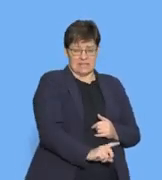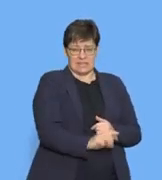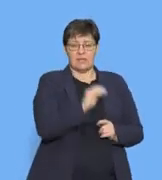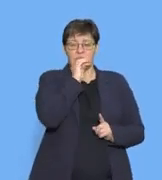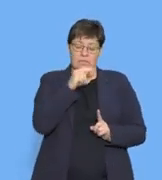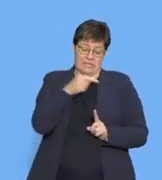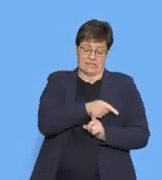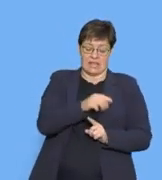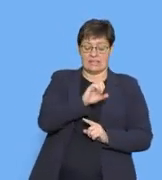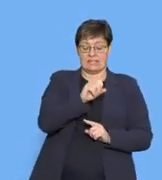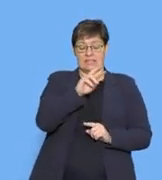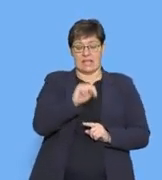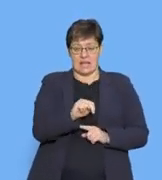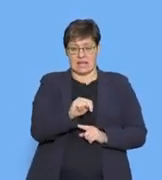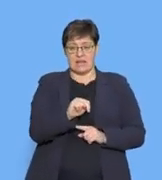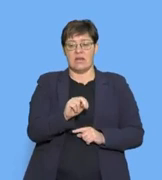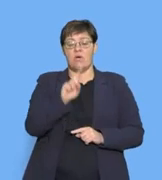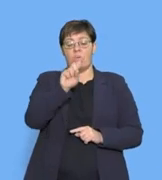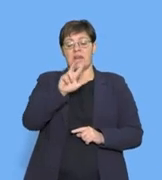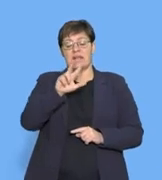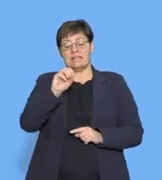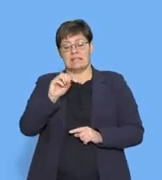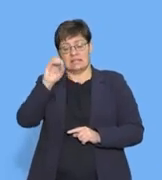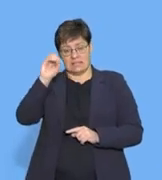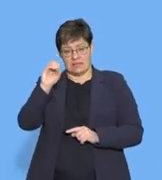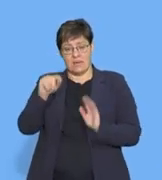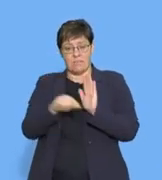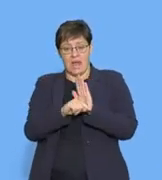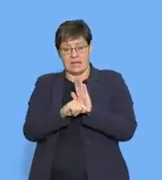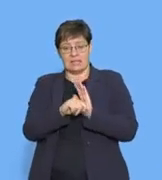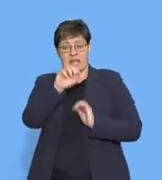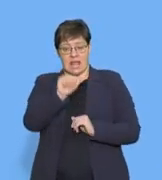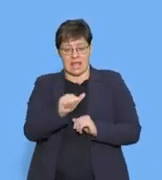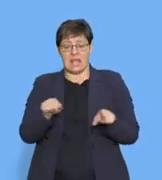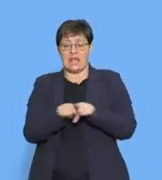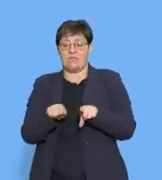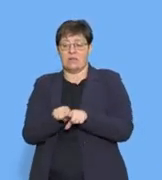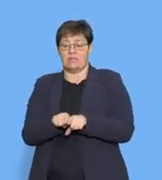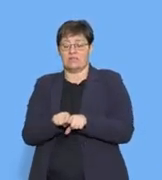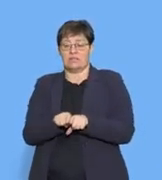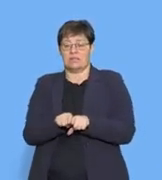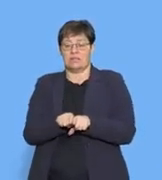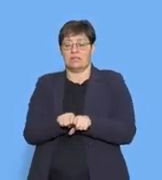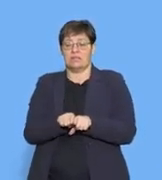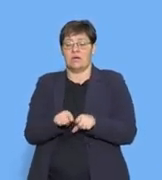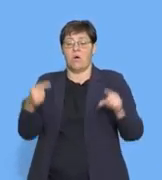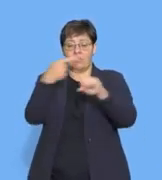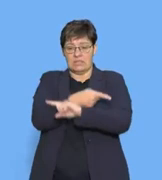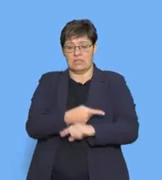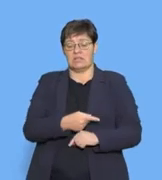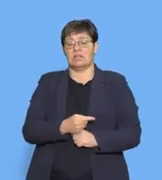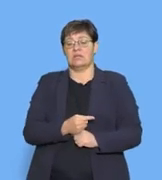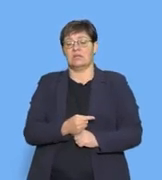our sine of this angle, we're going to be using this angle. So sine of 180 degrees minus A will equal